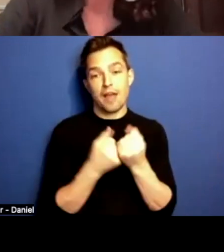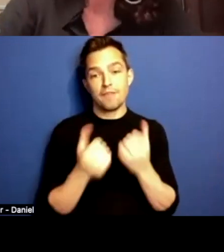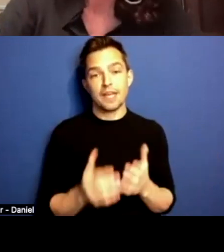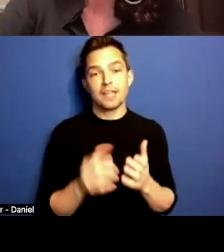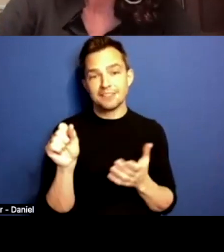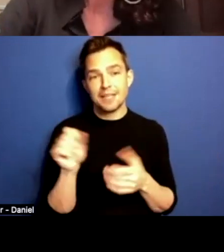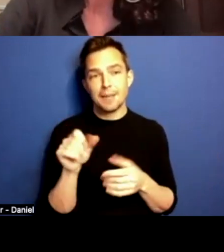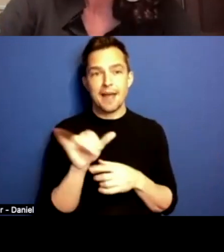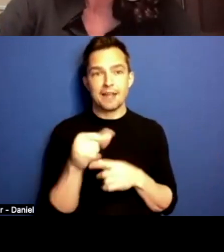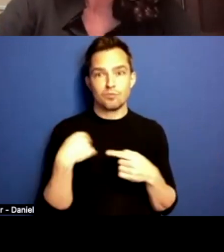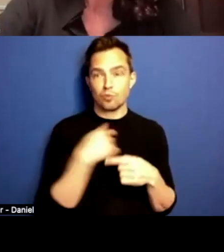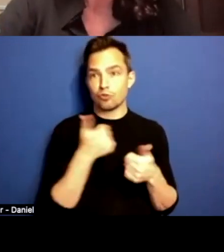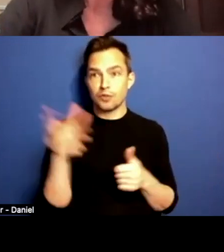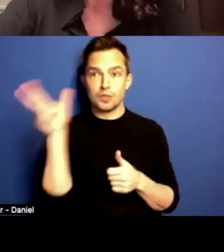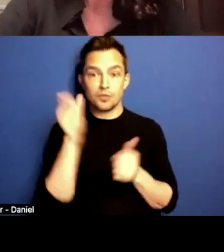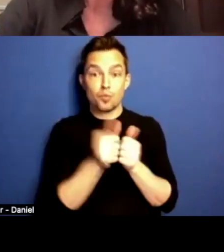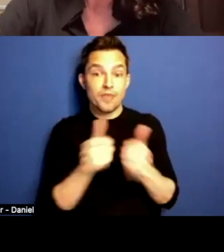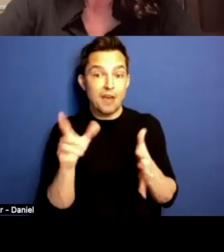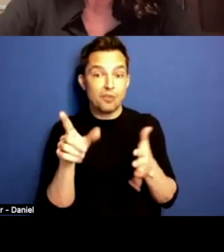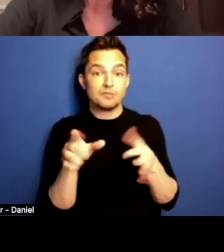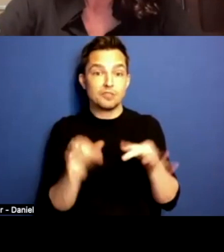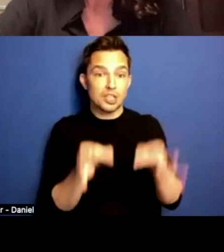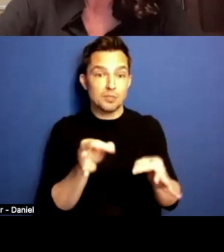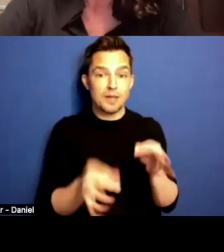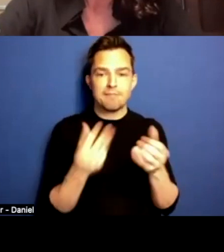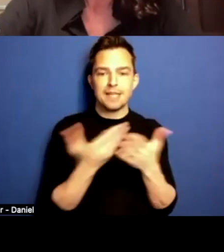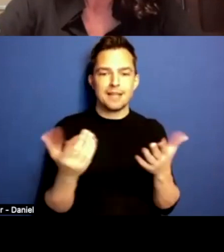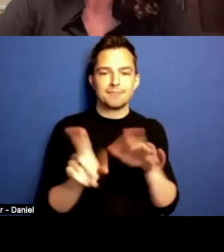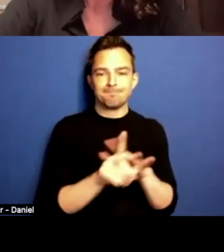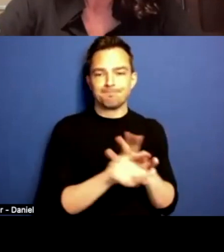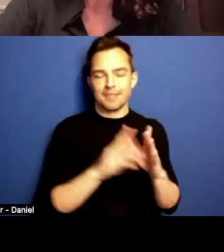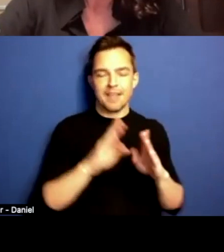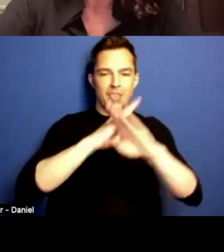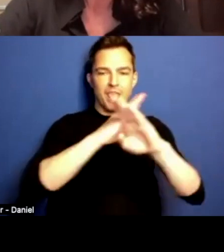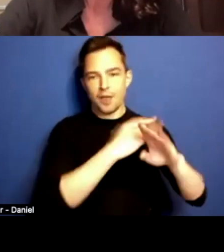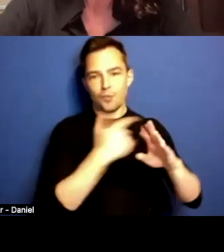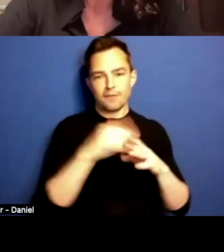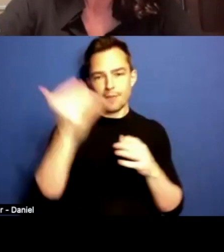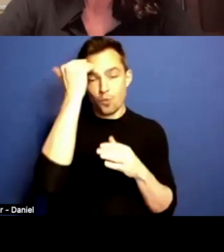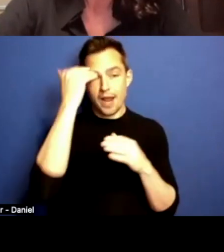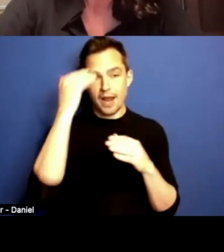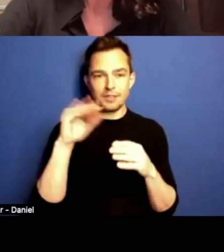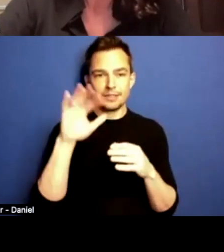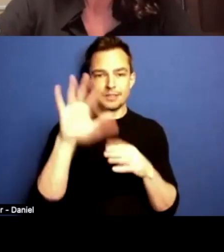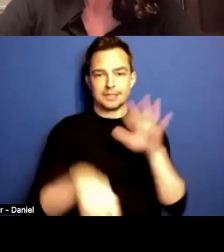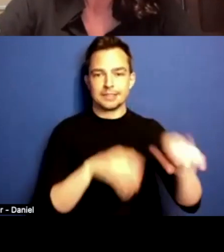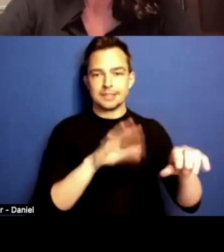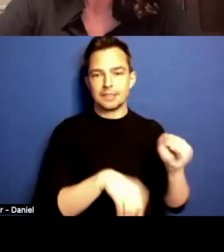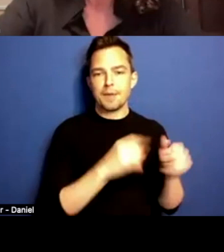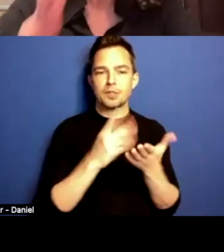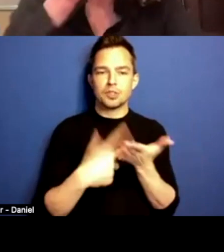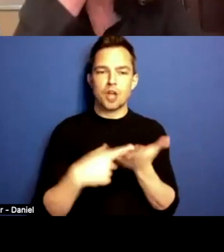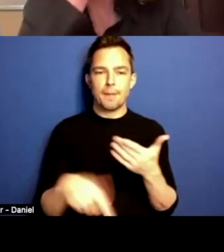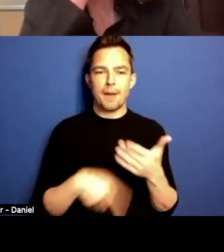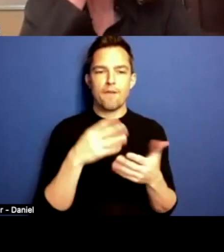as we're trying to listen without judgment, there's so many things that get in the way that we have to be aware of and be able to talk about freely and own.